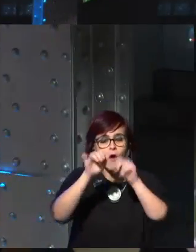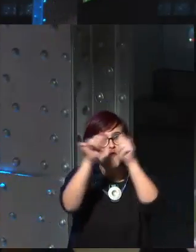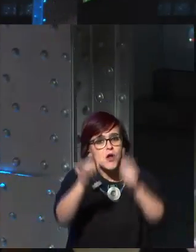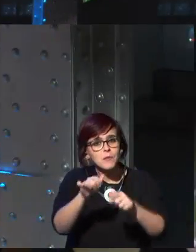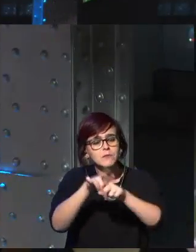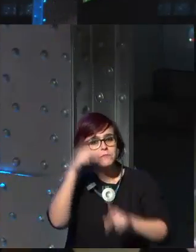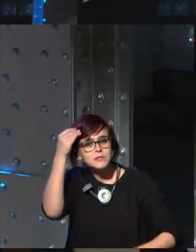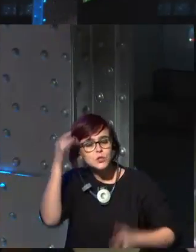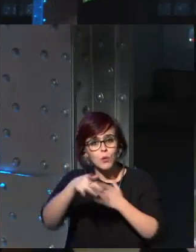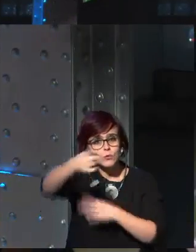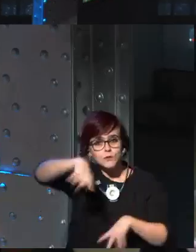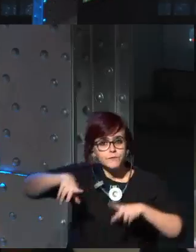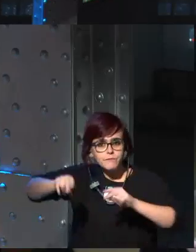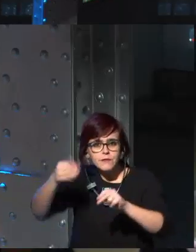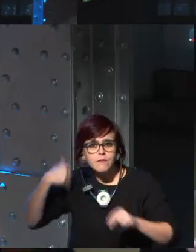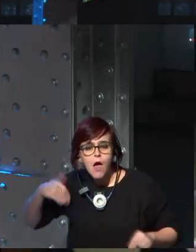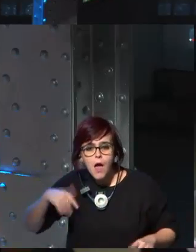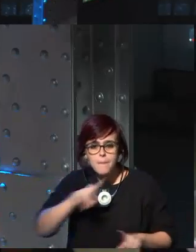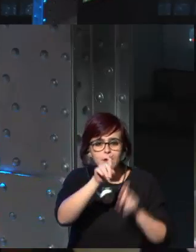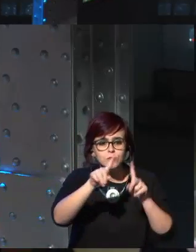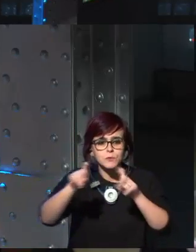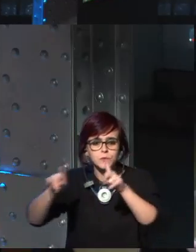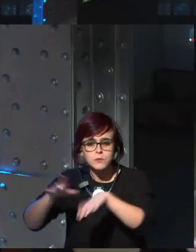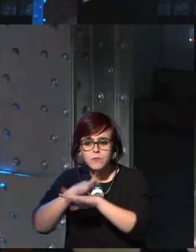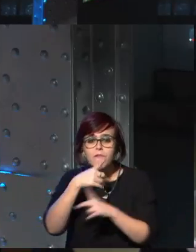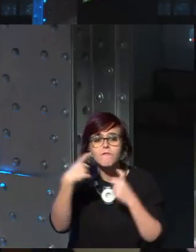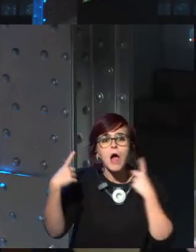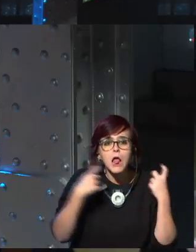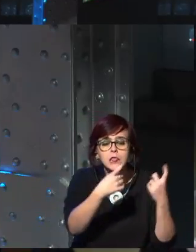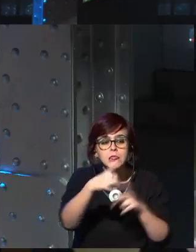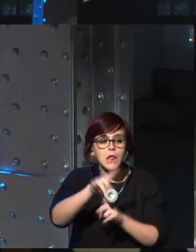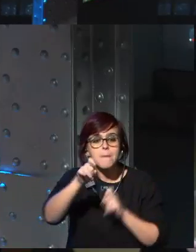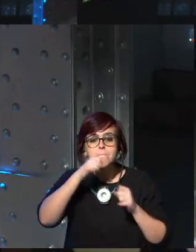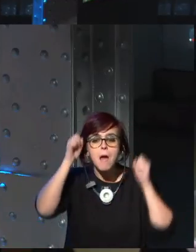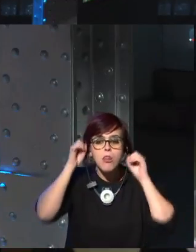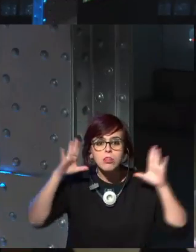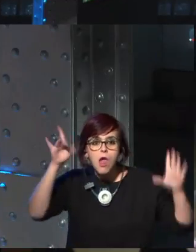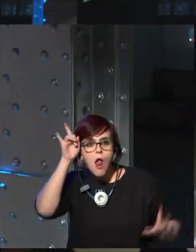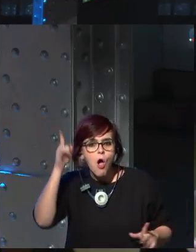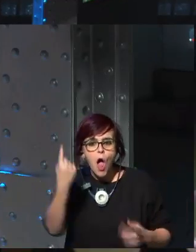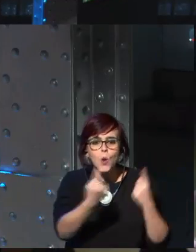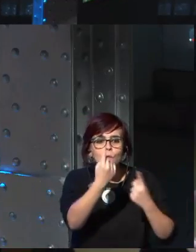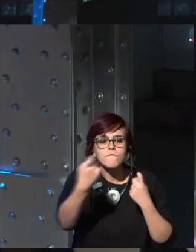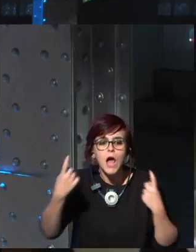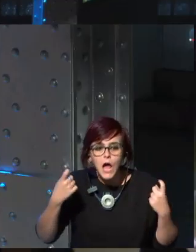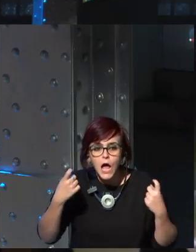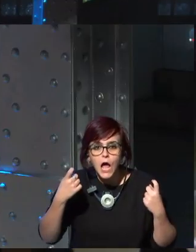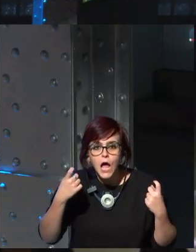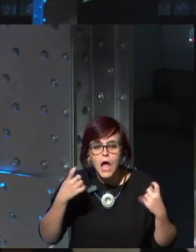we got some questions. I think you're done with your questions. It was one question per person. Or is someone still